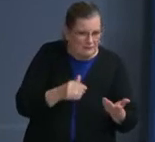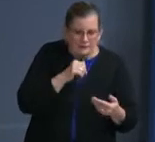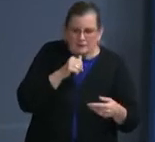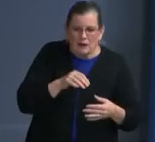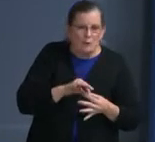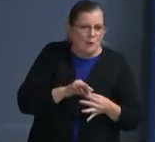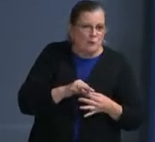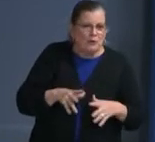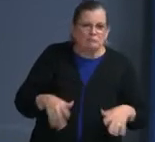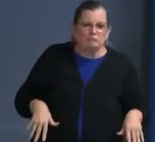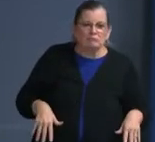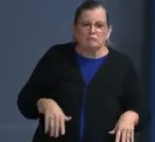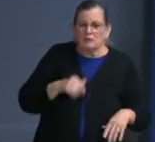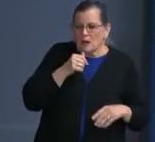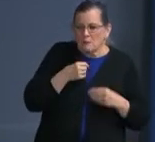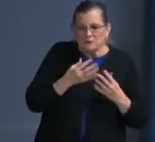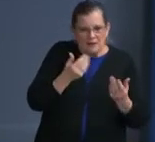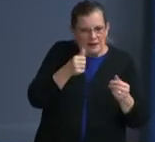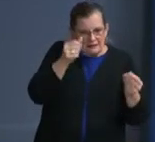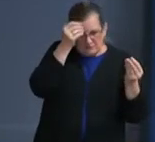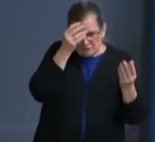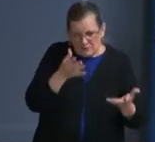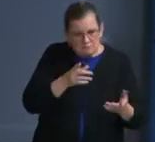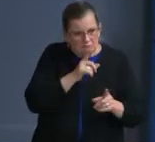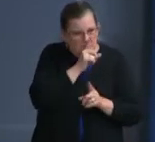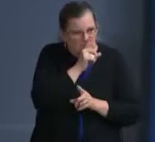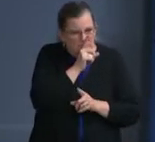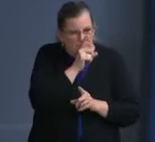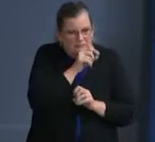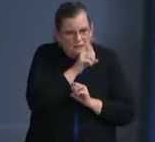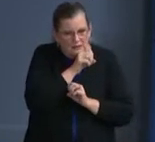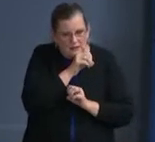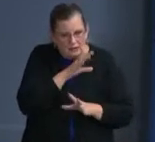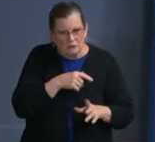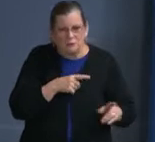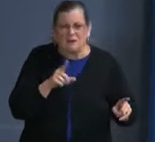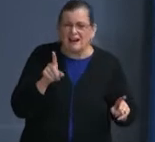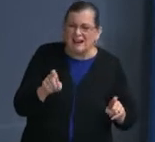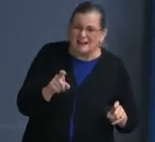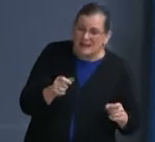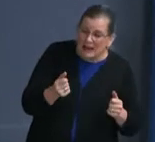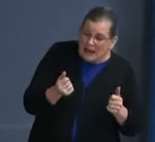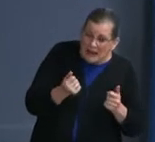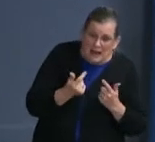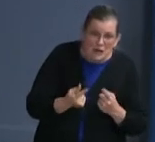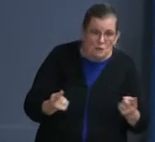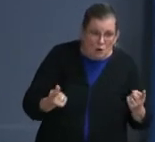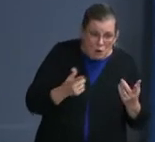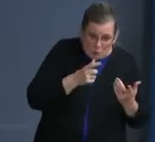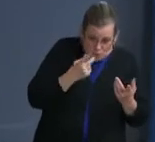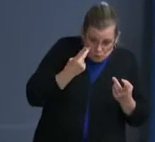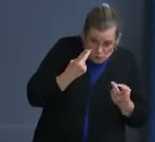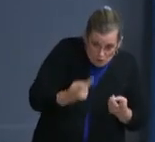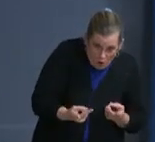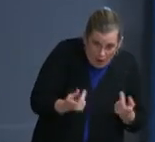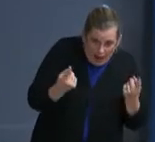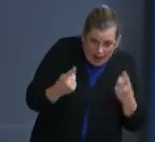not provide a lot of information regarding a lookout. So we would ask anybody who saw anything or